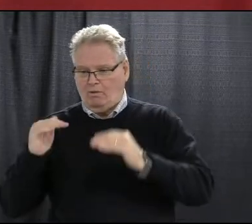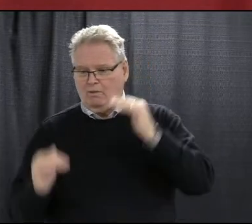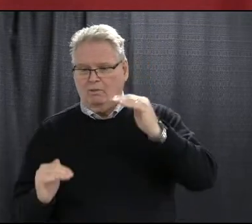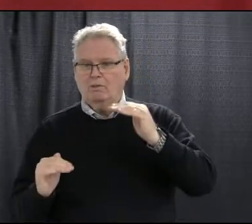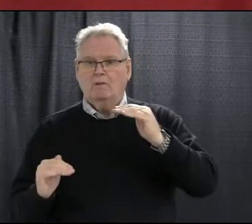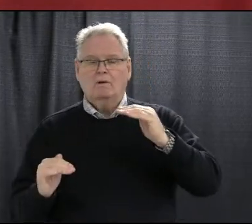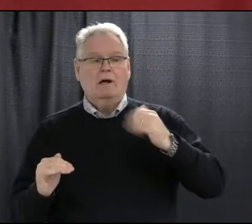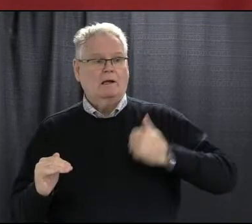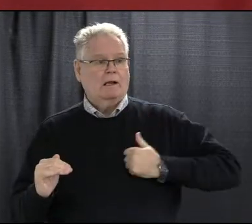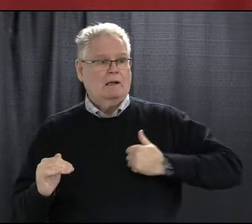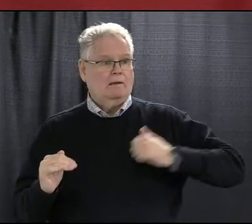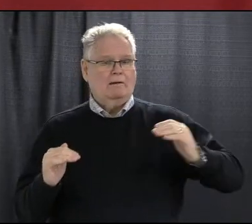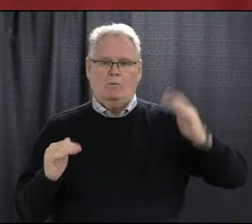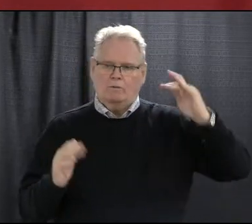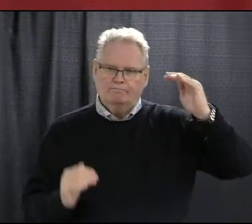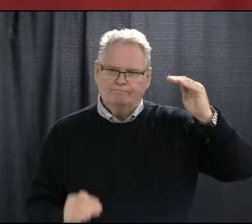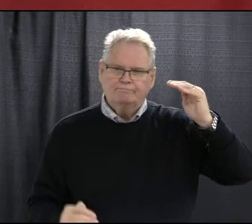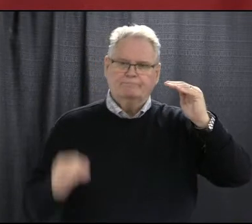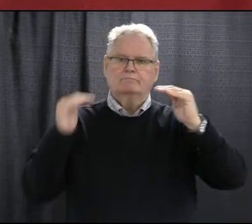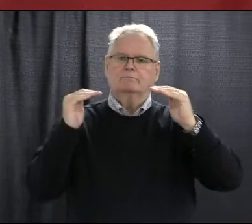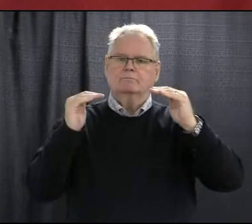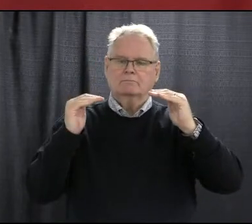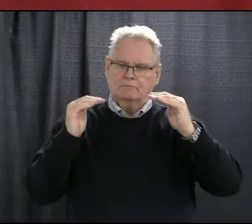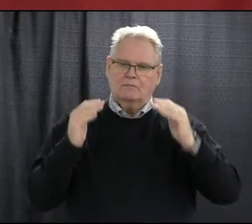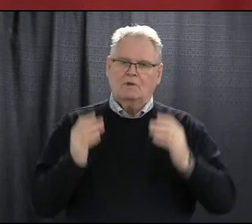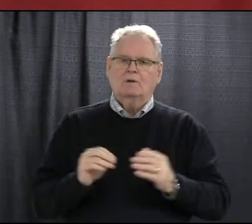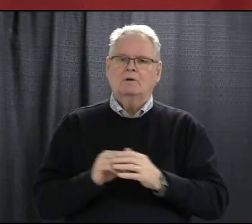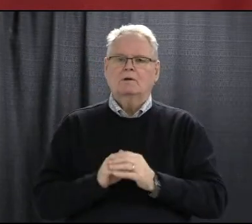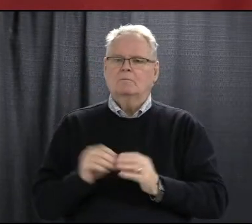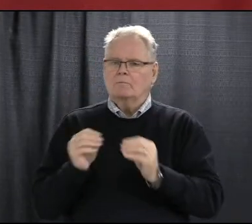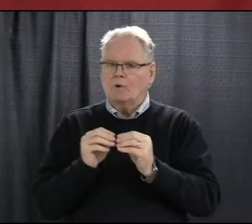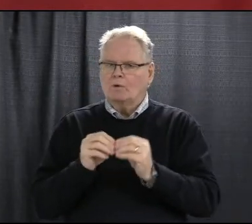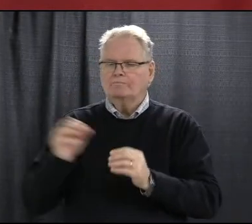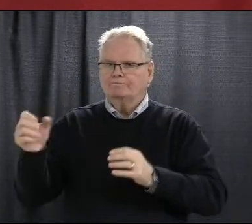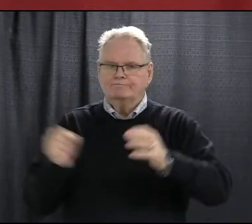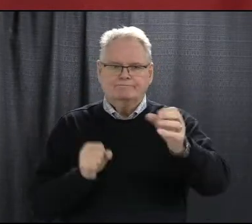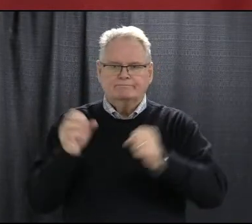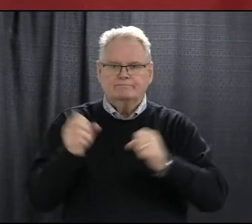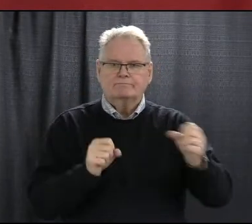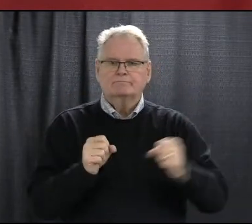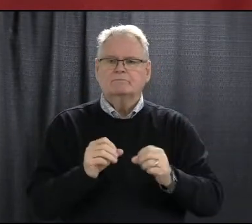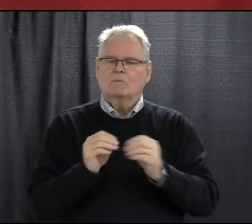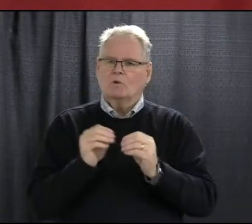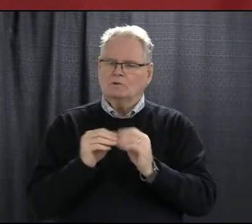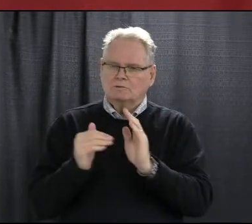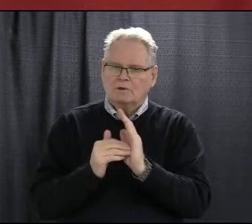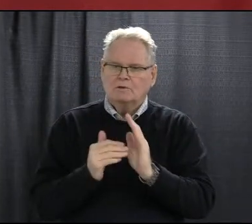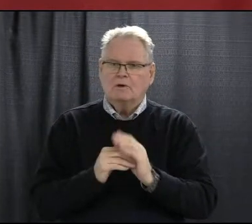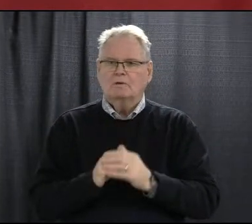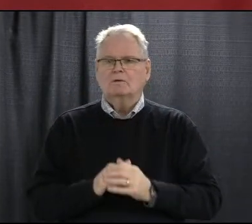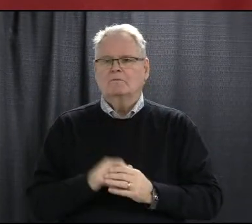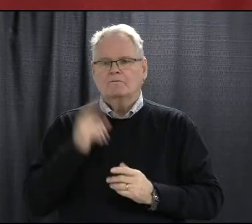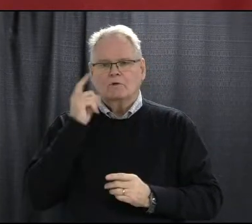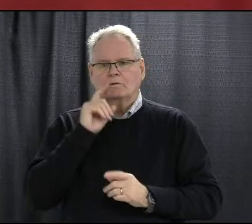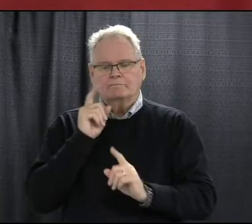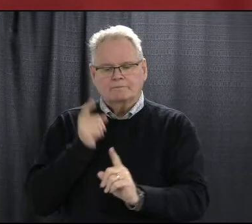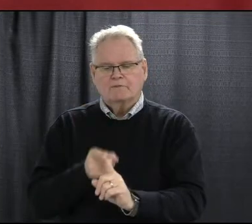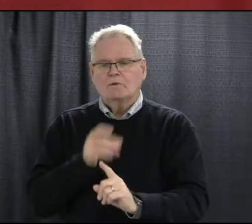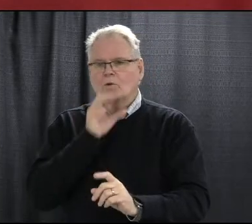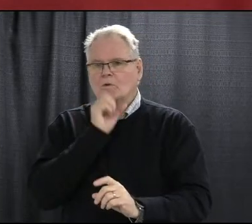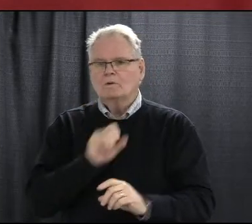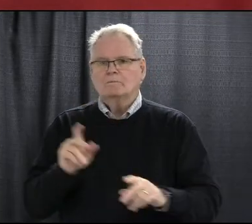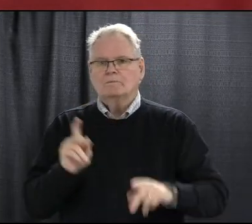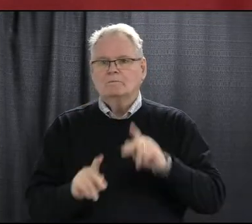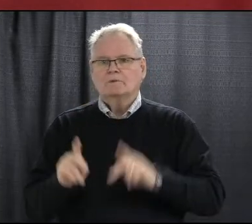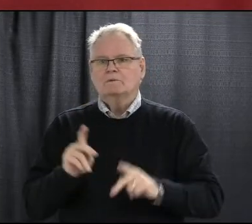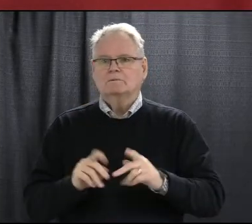care, we can begin to close the gaps in primary care as well as acute care. Not every older adult will need to see a geriatrician, but a Centre